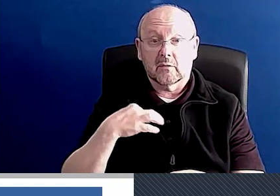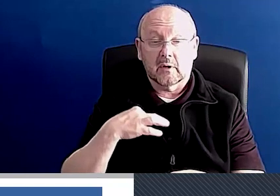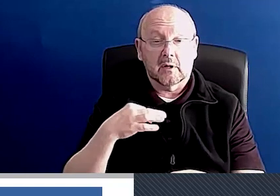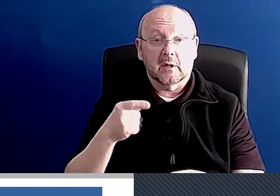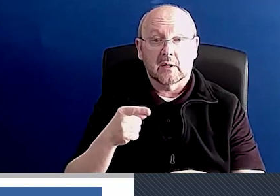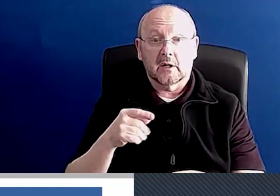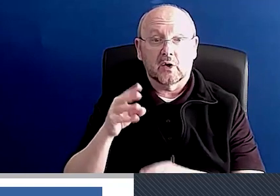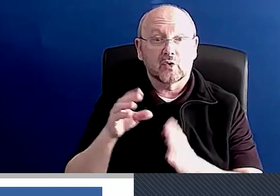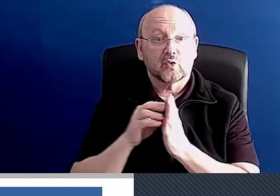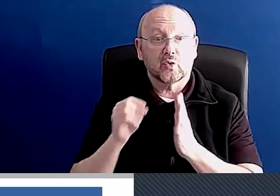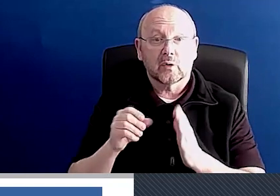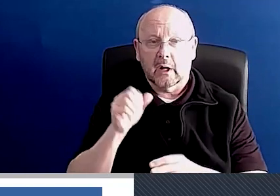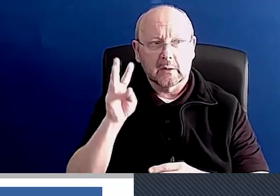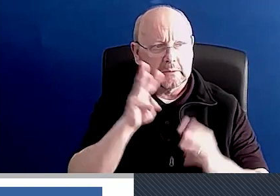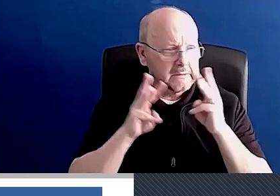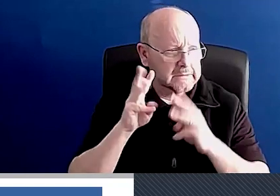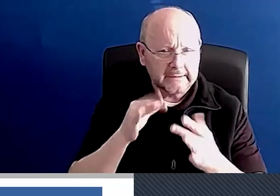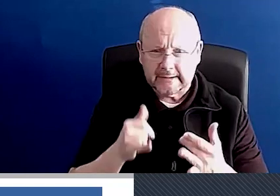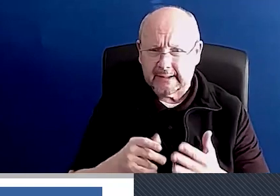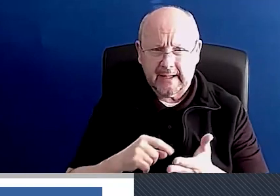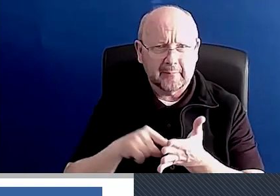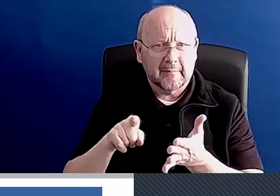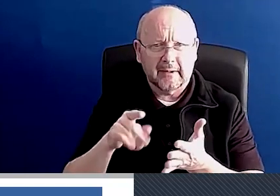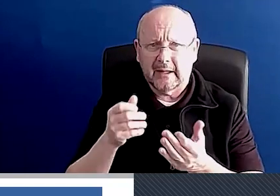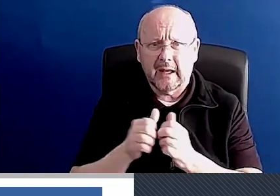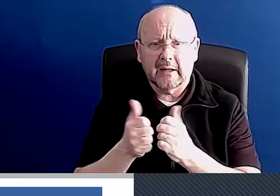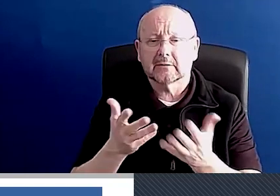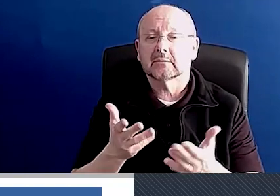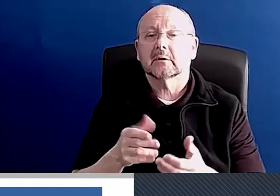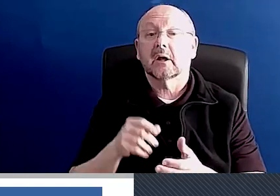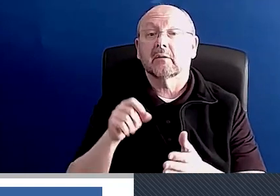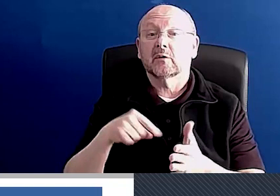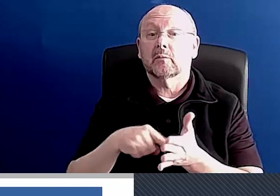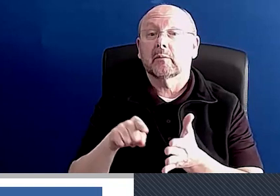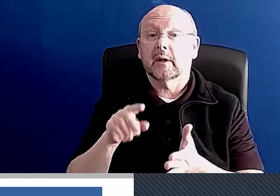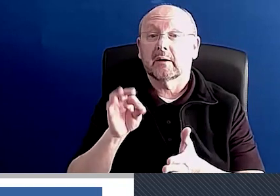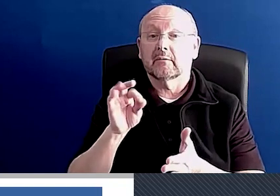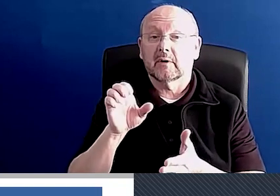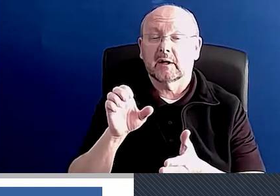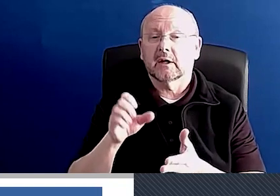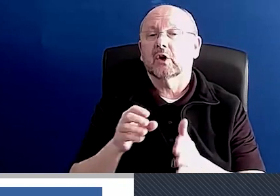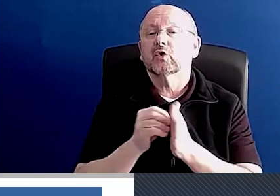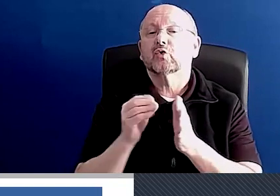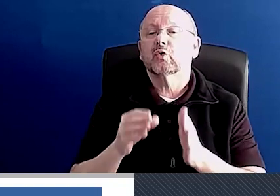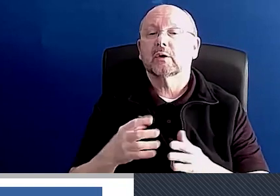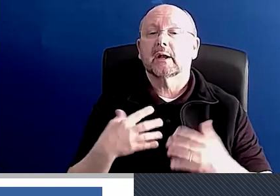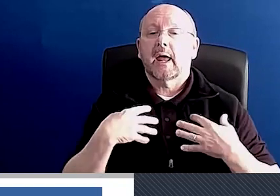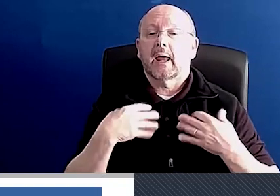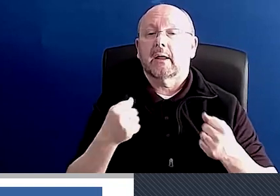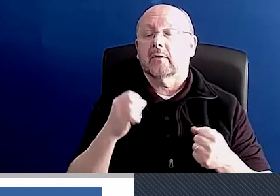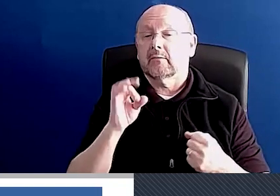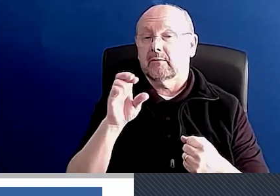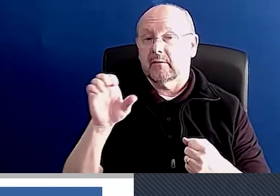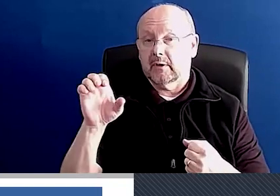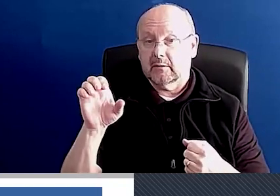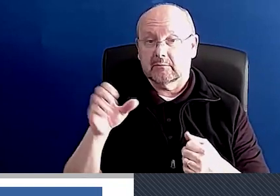and struggle with finances for the class. The only fee they end up having to pay is the student health fee. Now the